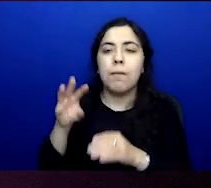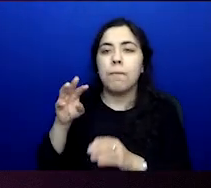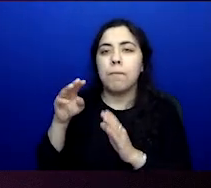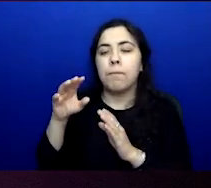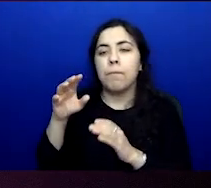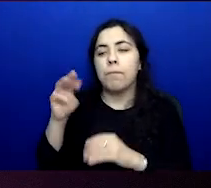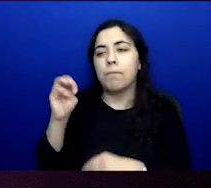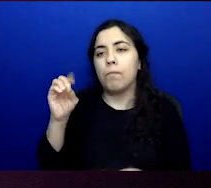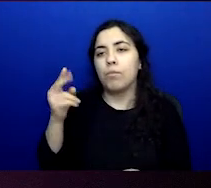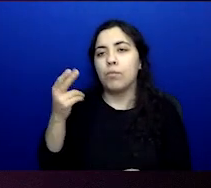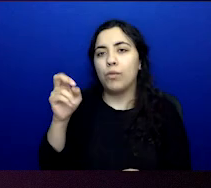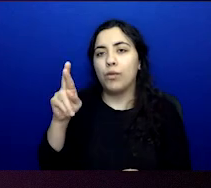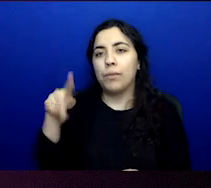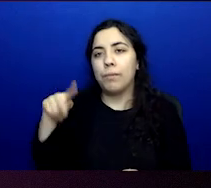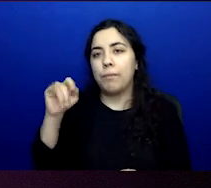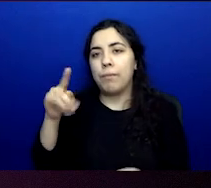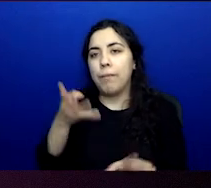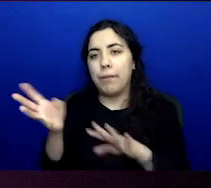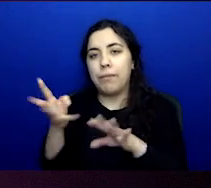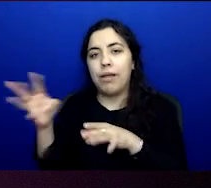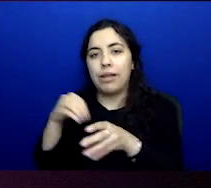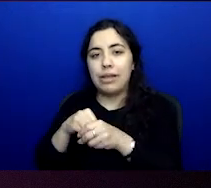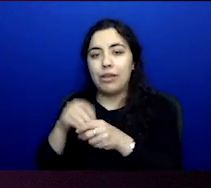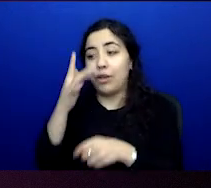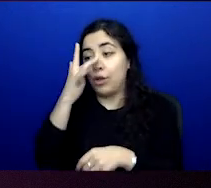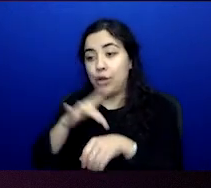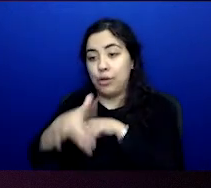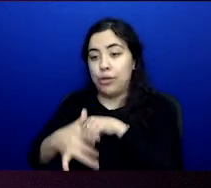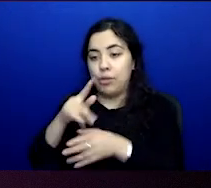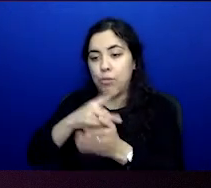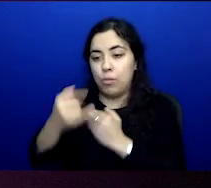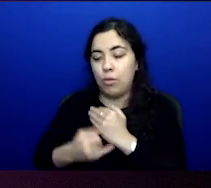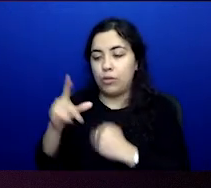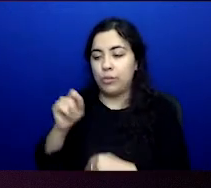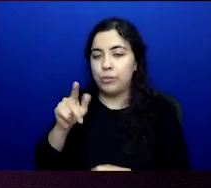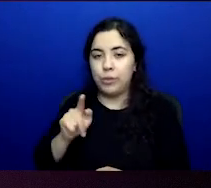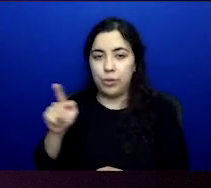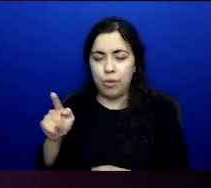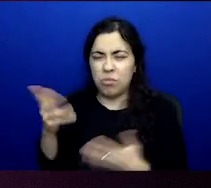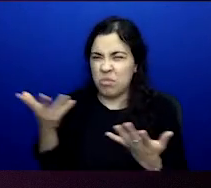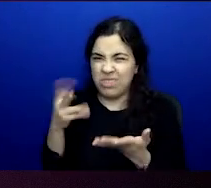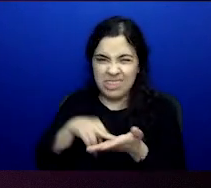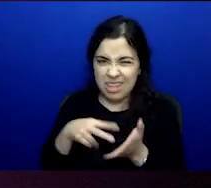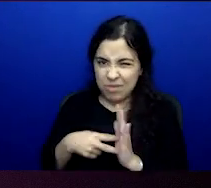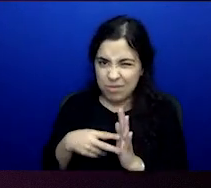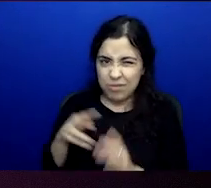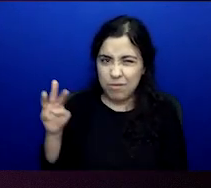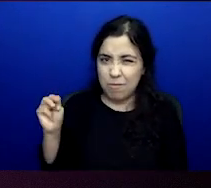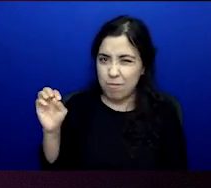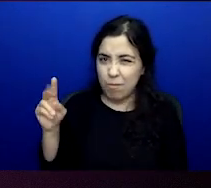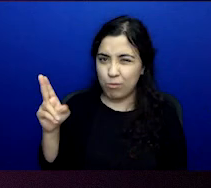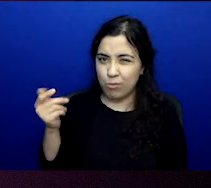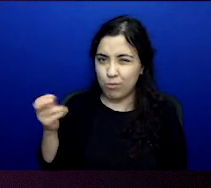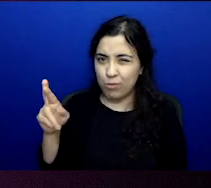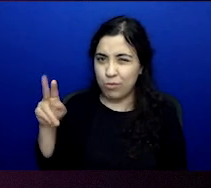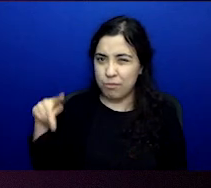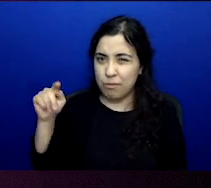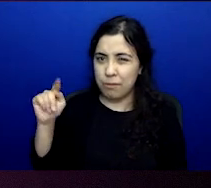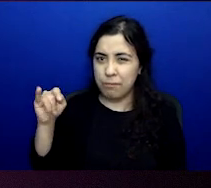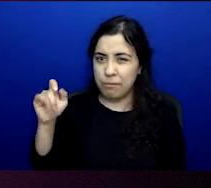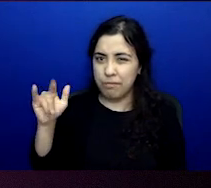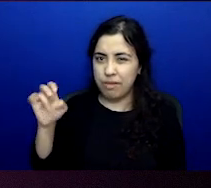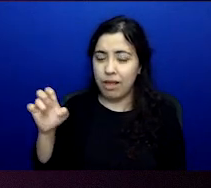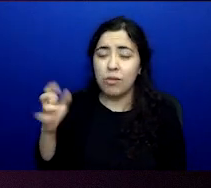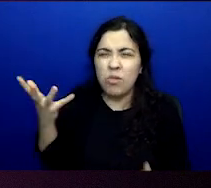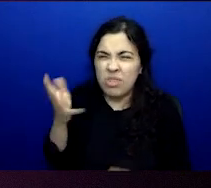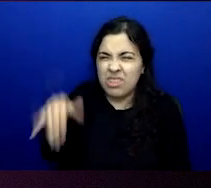throughout the early half of 2021. So what is a modular pipeline, you might ask? So as you might recall, a